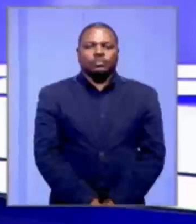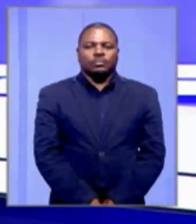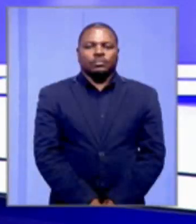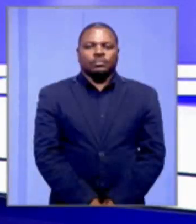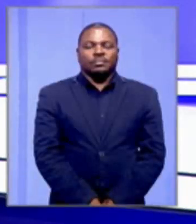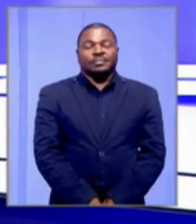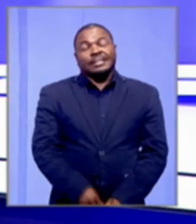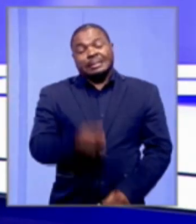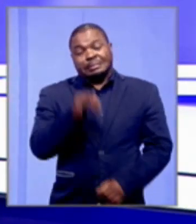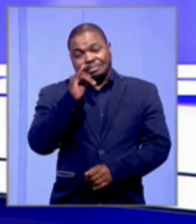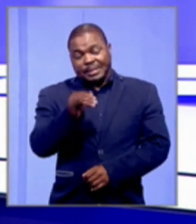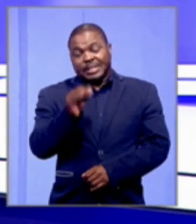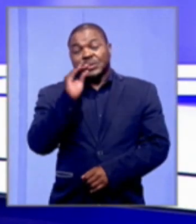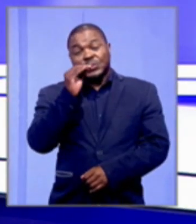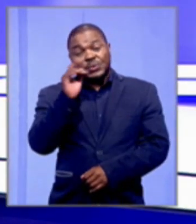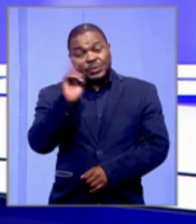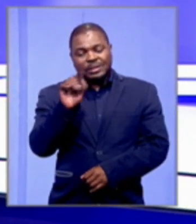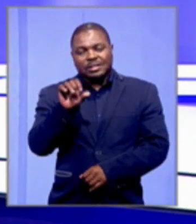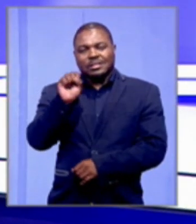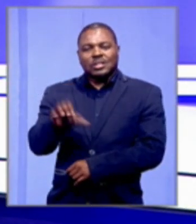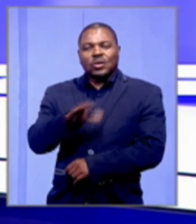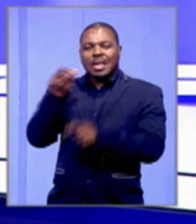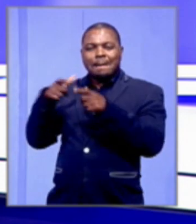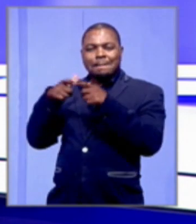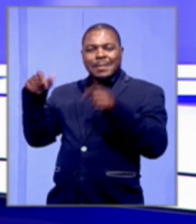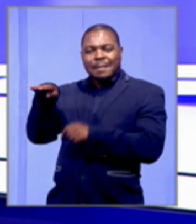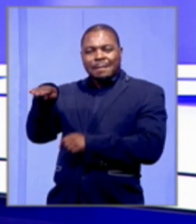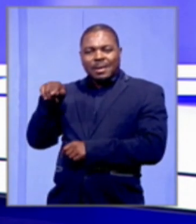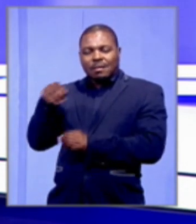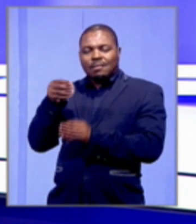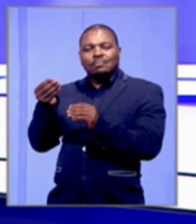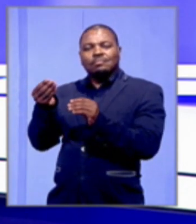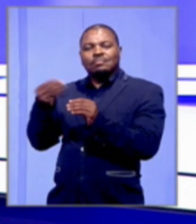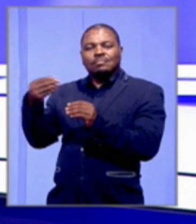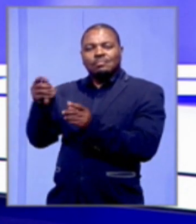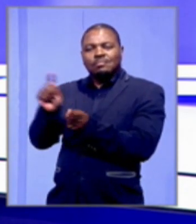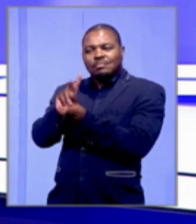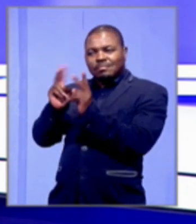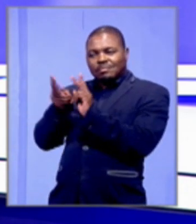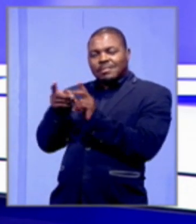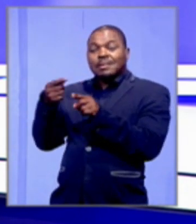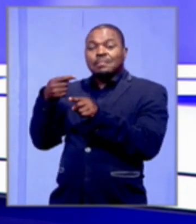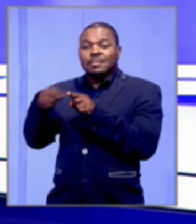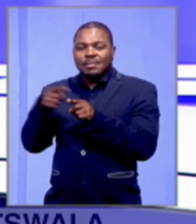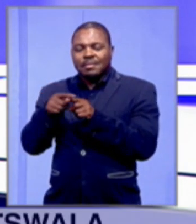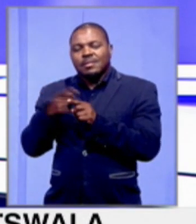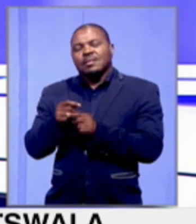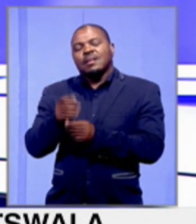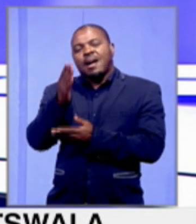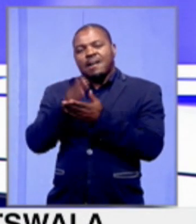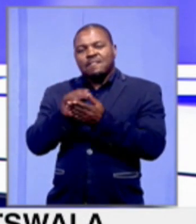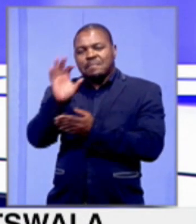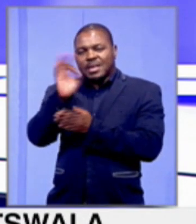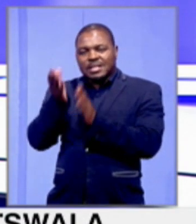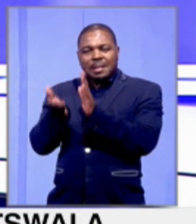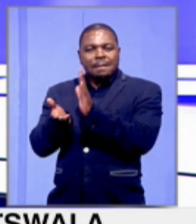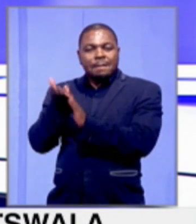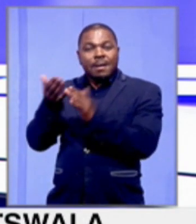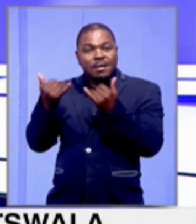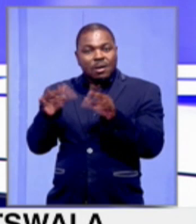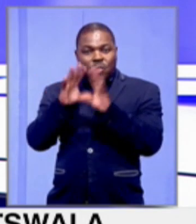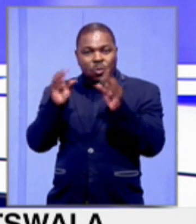Ke bohloko go badirisi ke gore banka ya reserve e okeditse kelo ya tswala ya dikadimo ka seripagare sa peresente bjale e eme